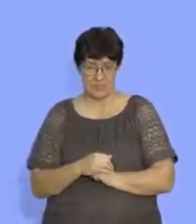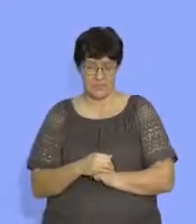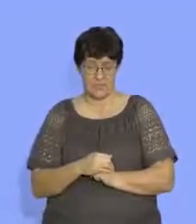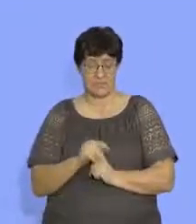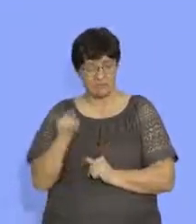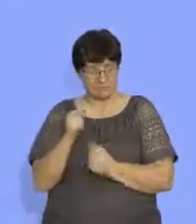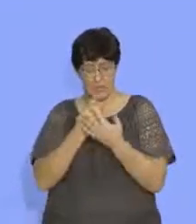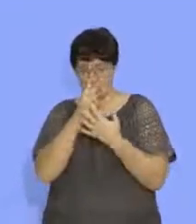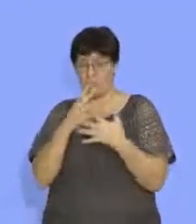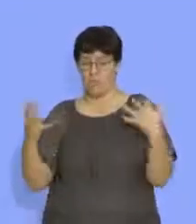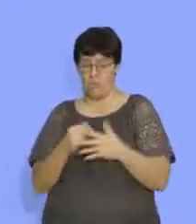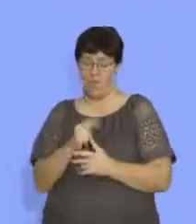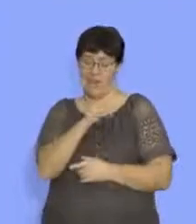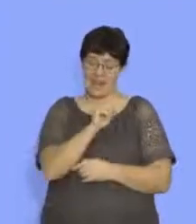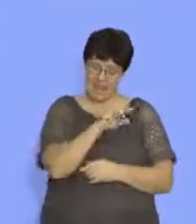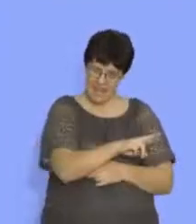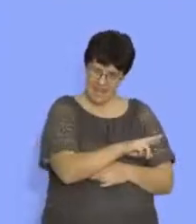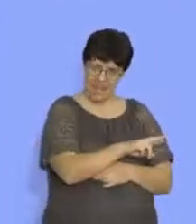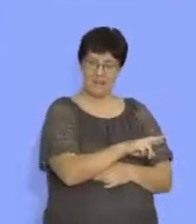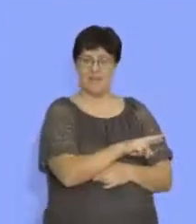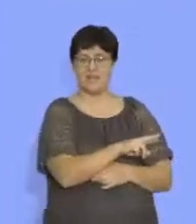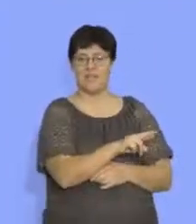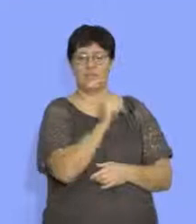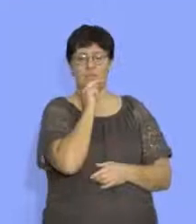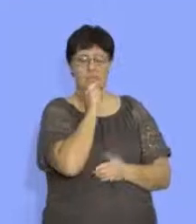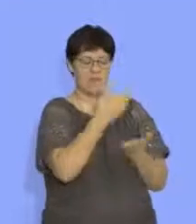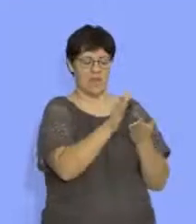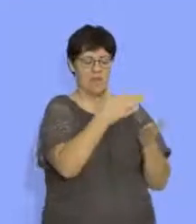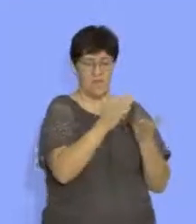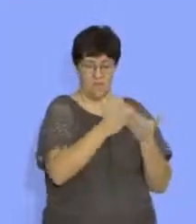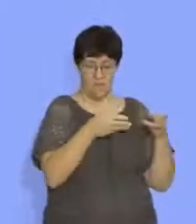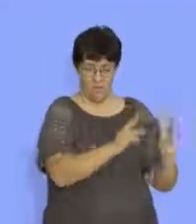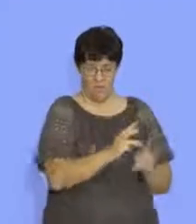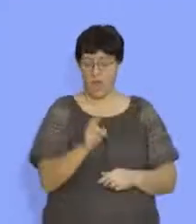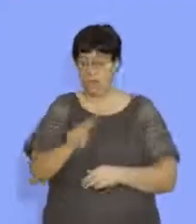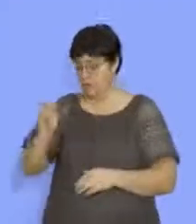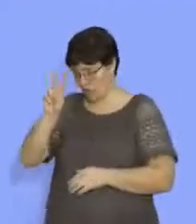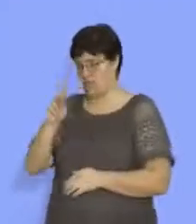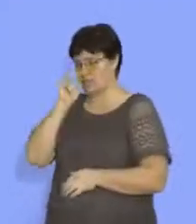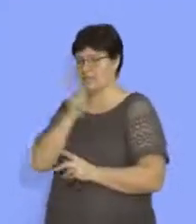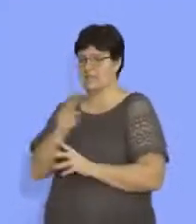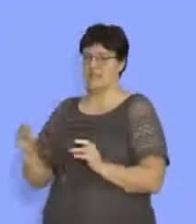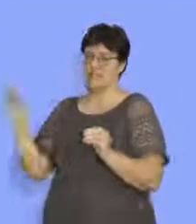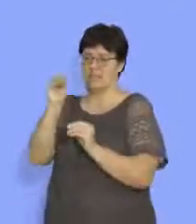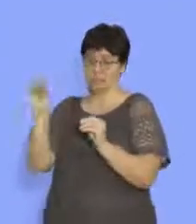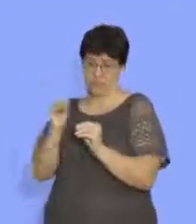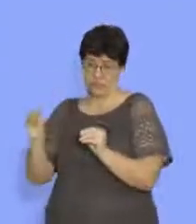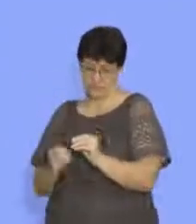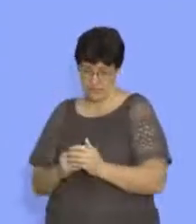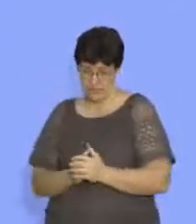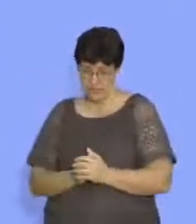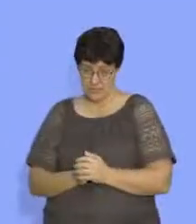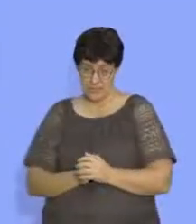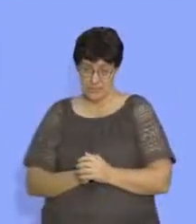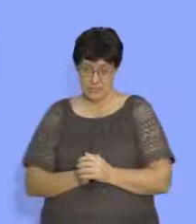one that we've been looking at the most. If it's linear, you can always use the elimination method. If it's quadratic, you can use